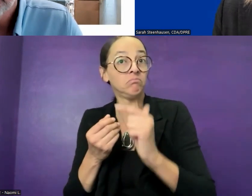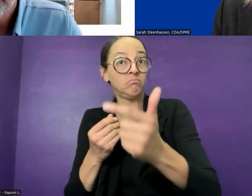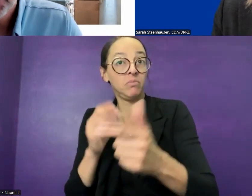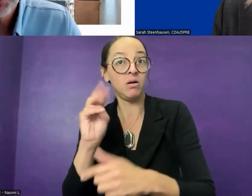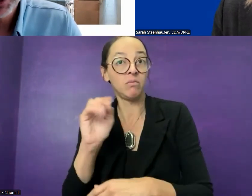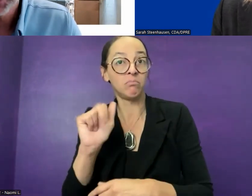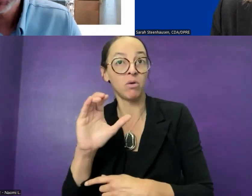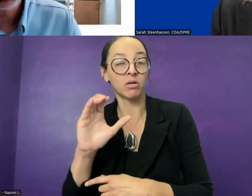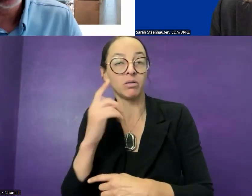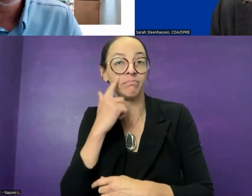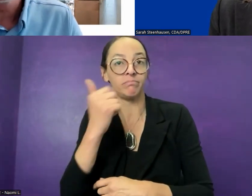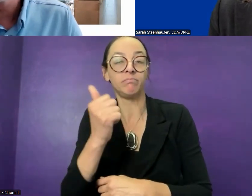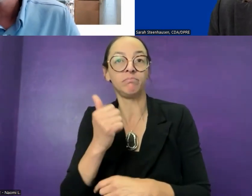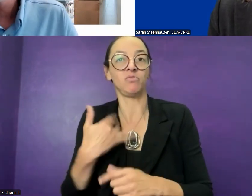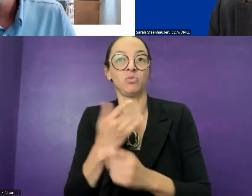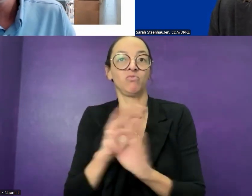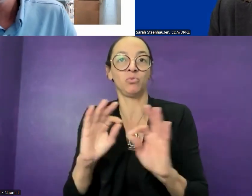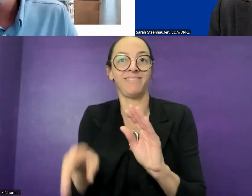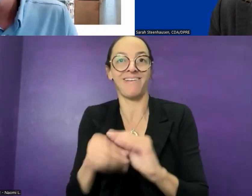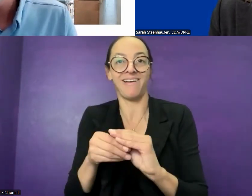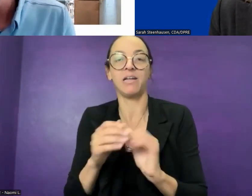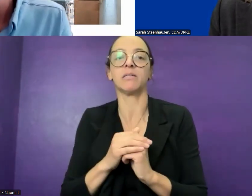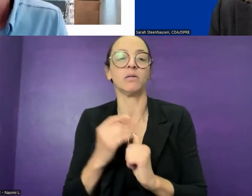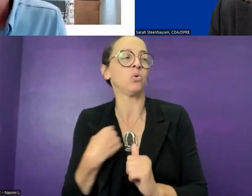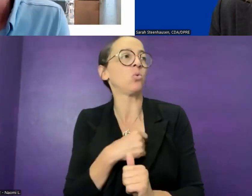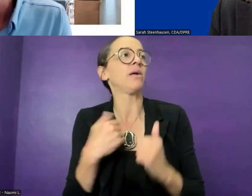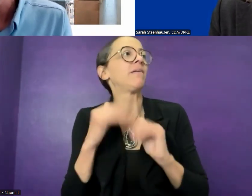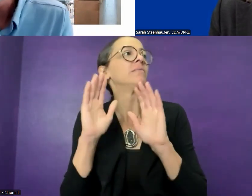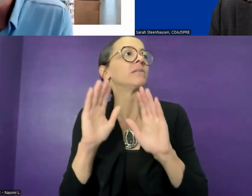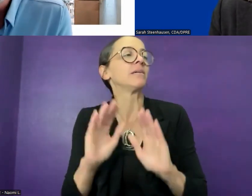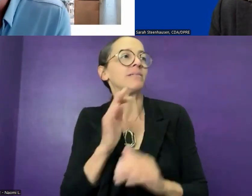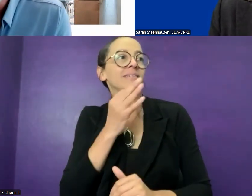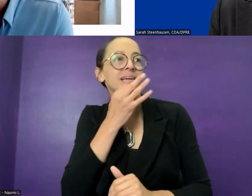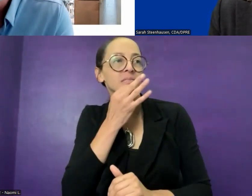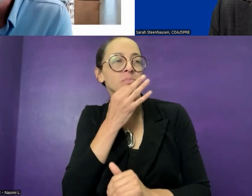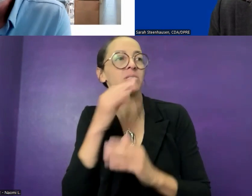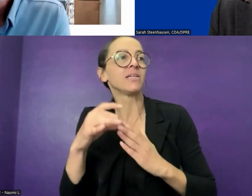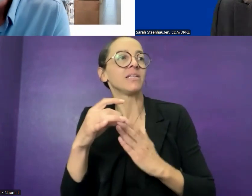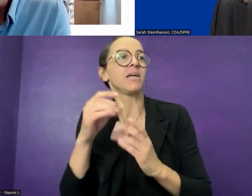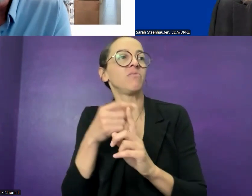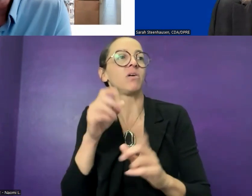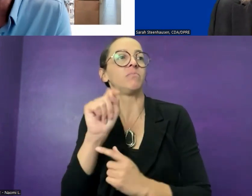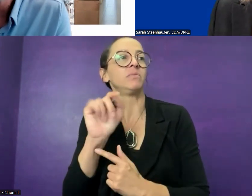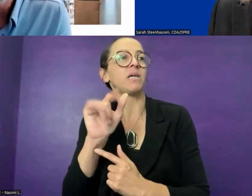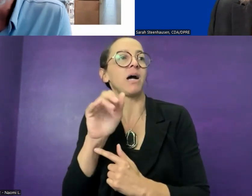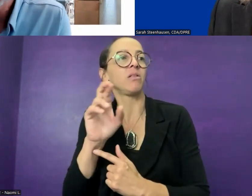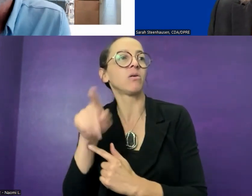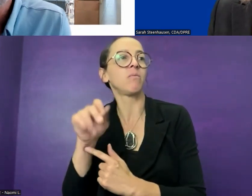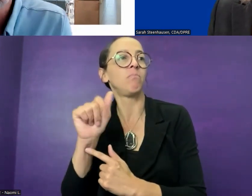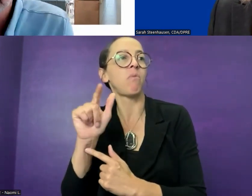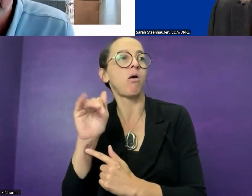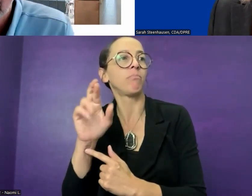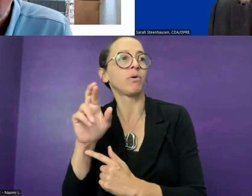we have really fantastic experts led by Tyler Comer and the ATI team that have had